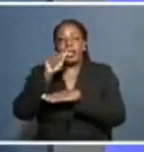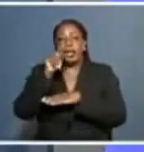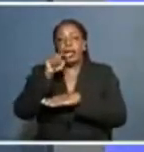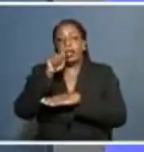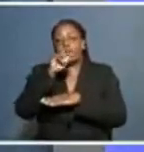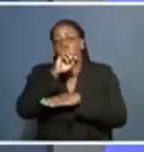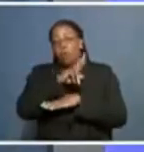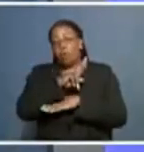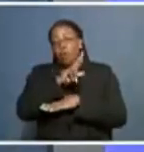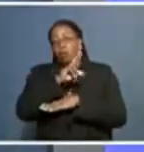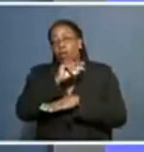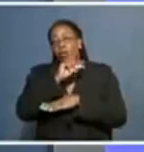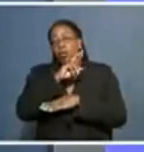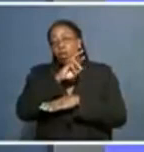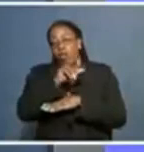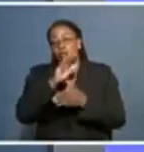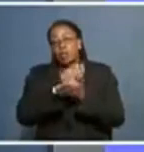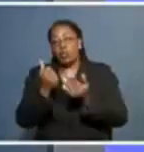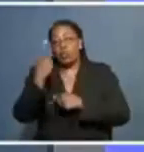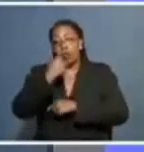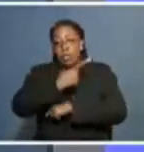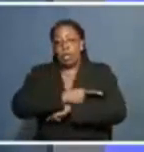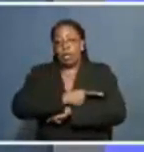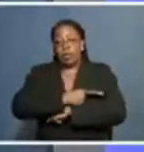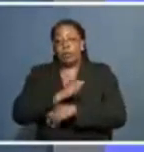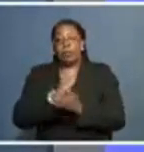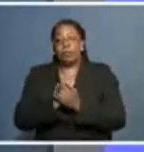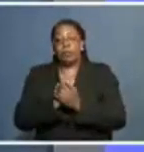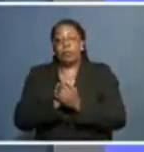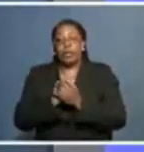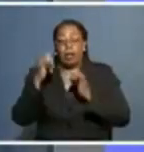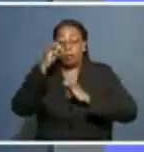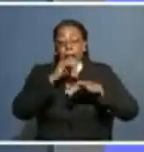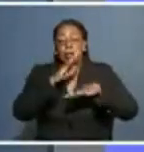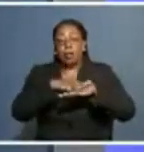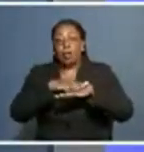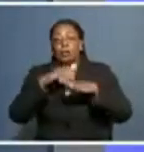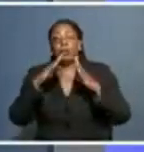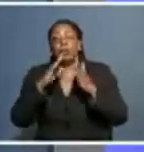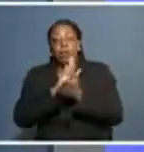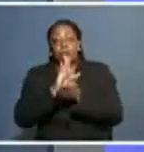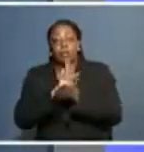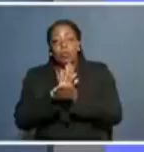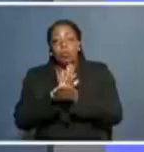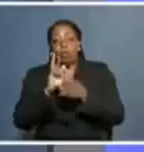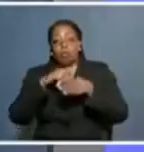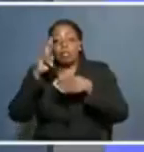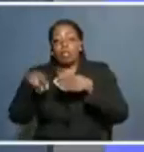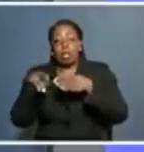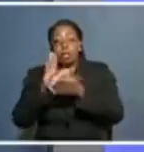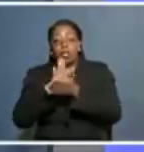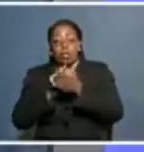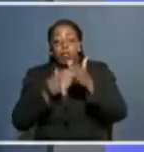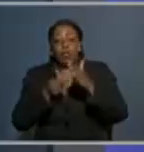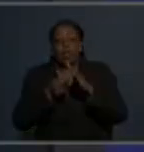Rodgers campus earlier today. This as an on-campus brawl resulted in a school stabbing. Anthony Smith